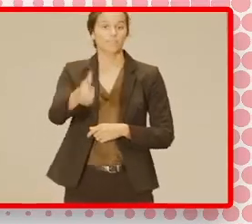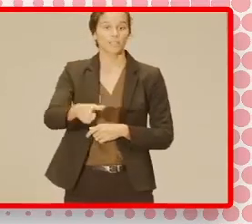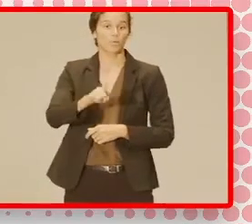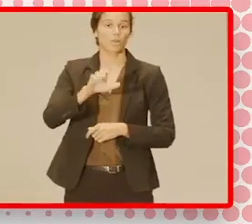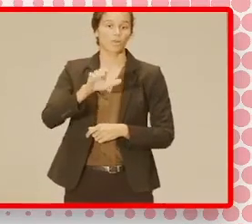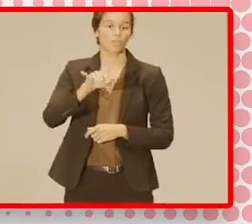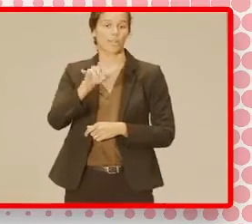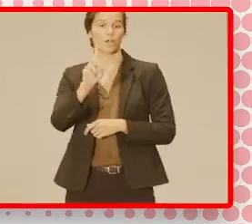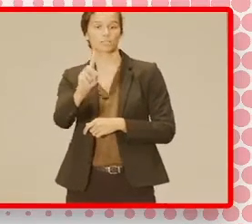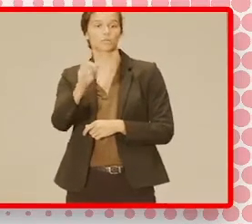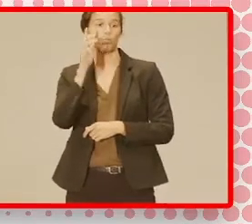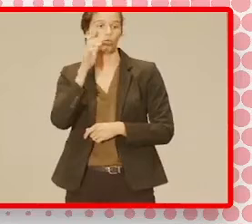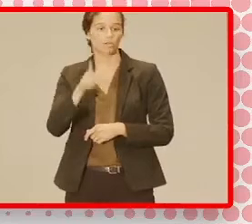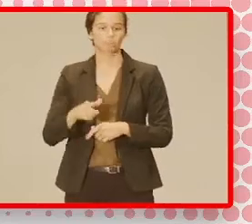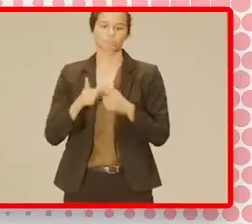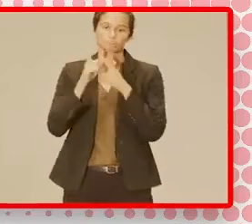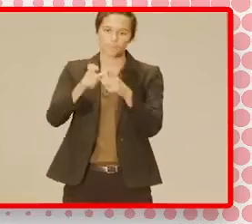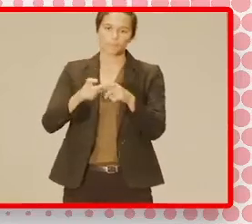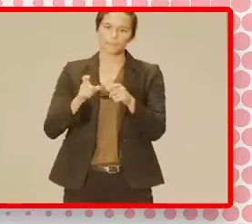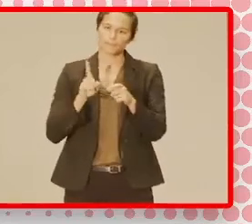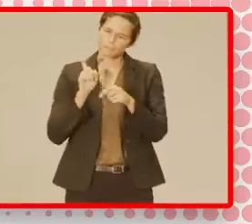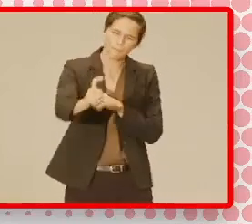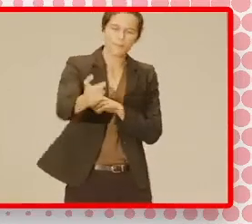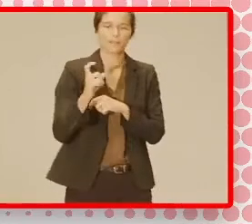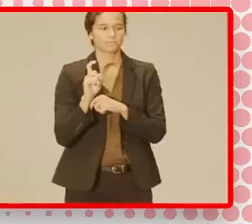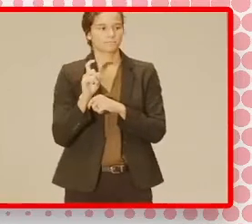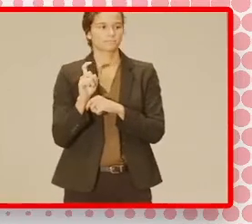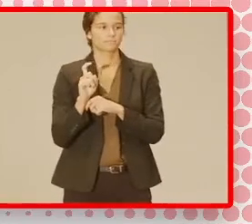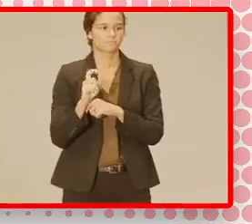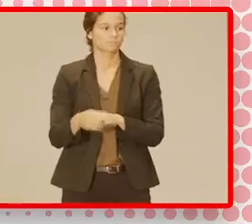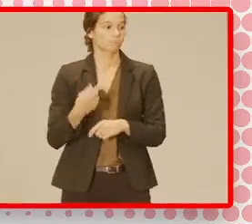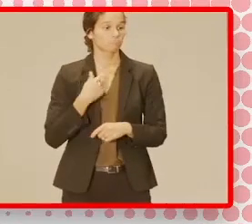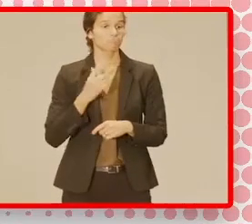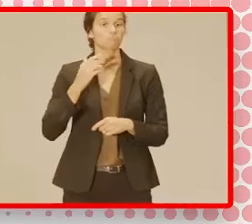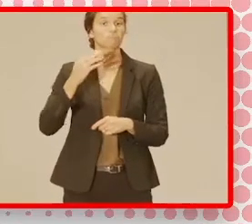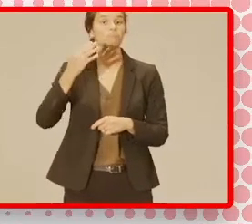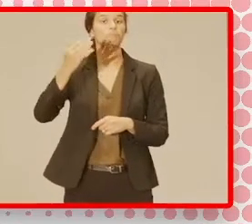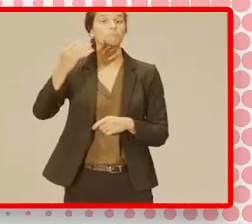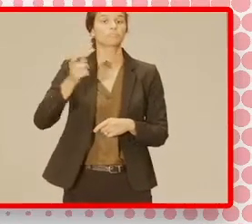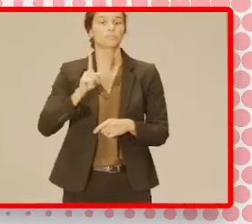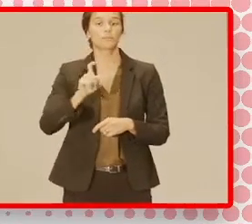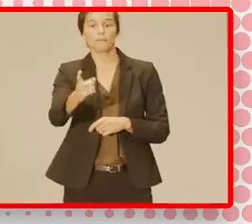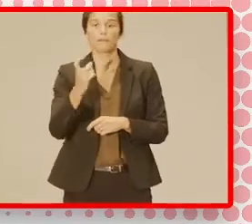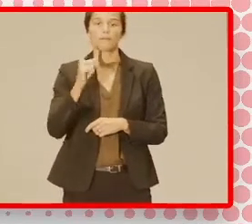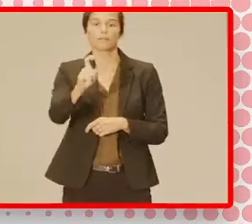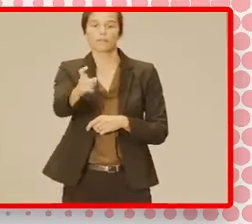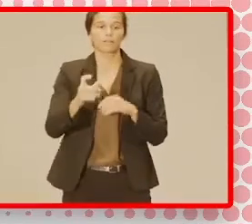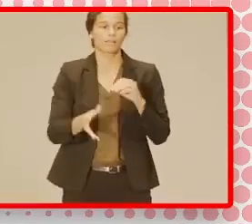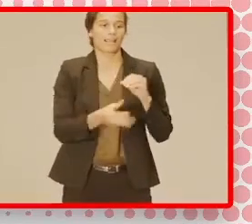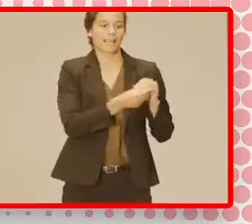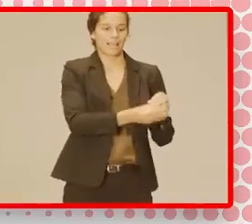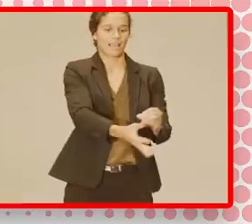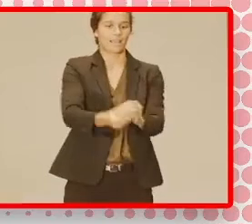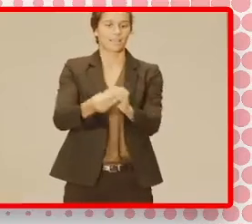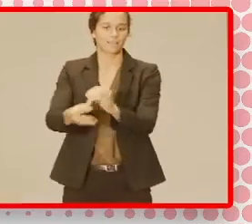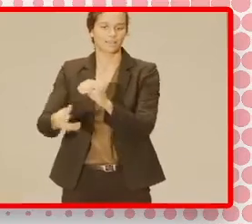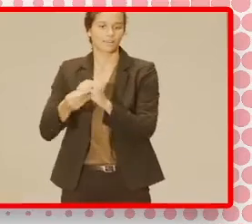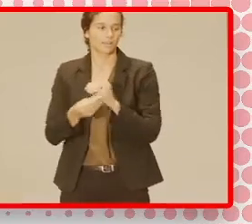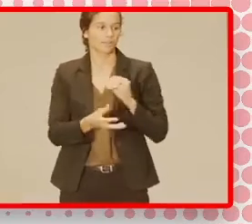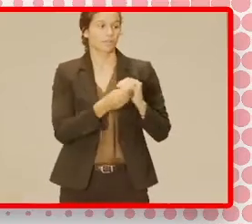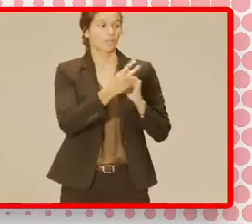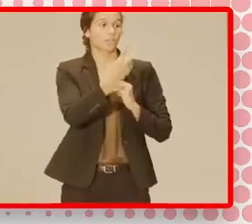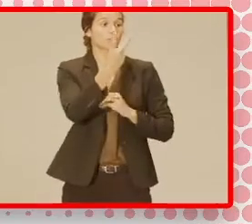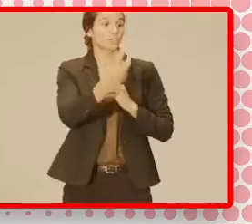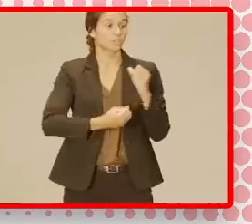one more. And just one more. And from 0 to 140 miles, 30 months, essentially 2.5 years, just one